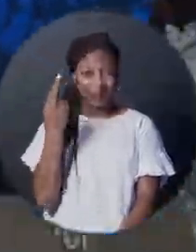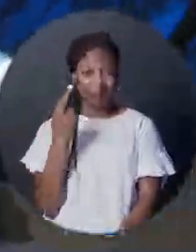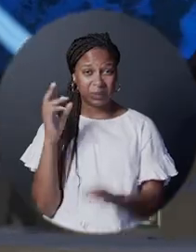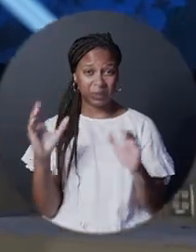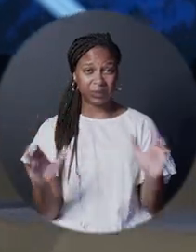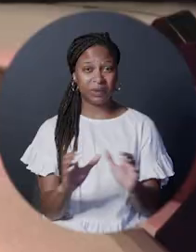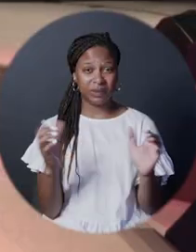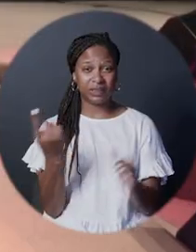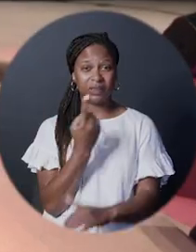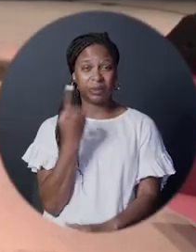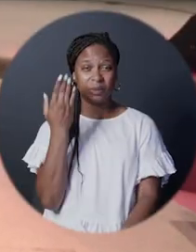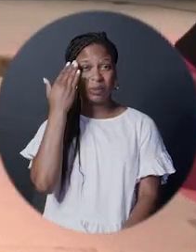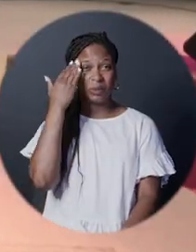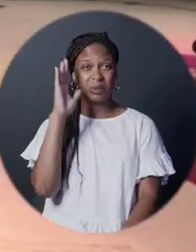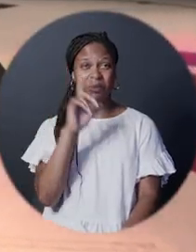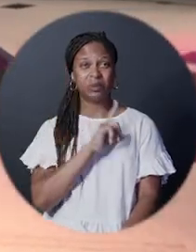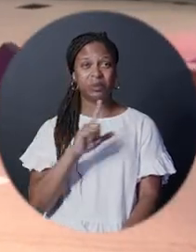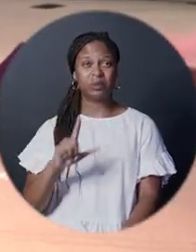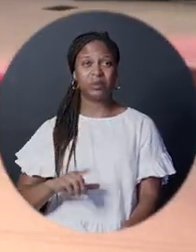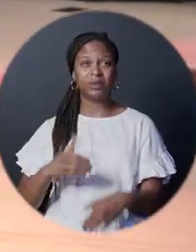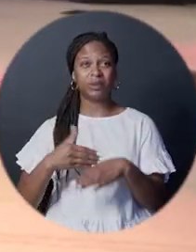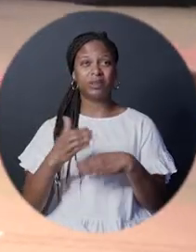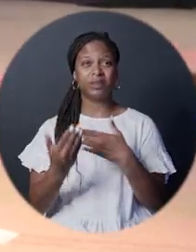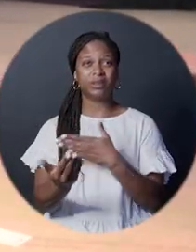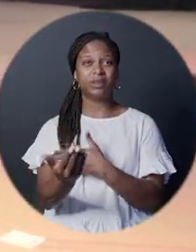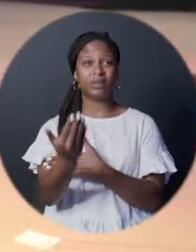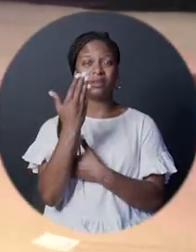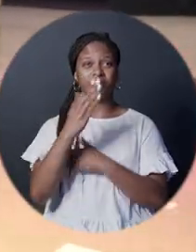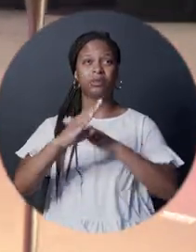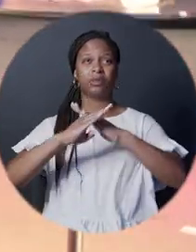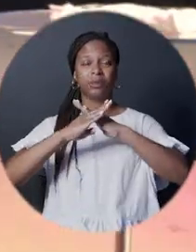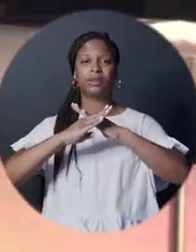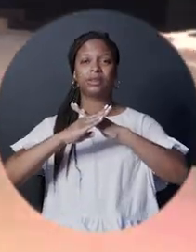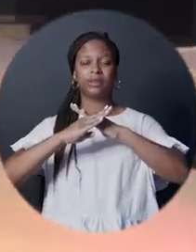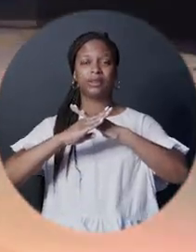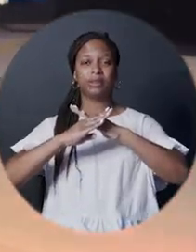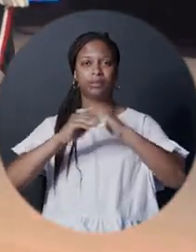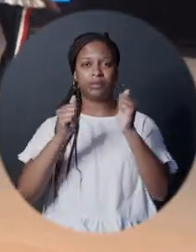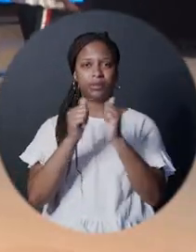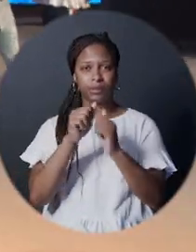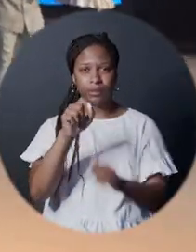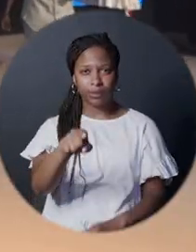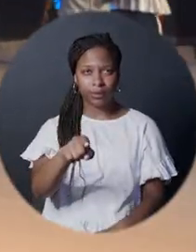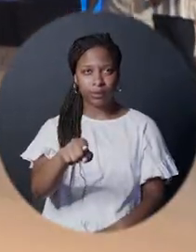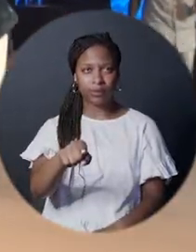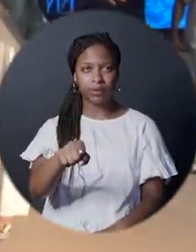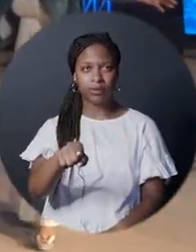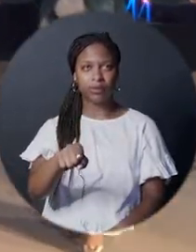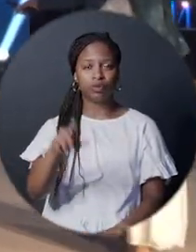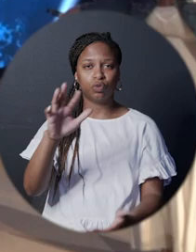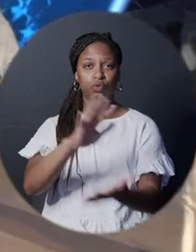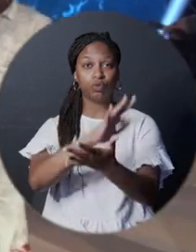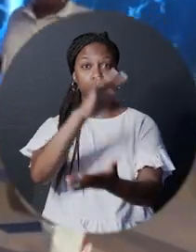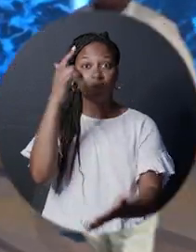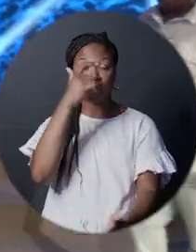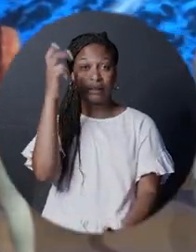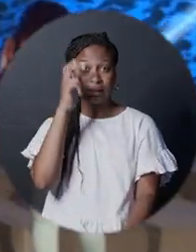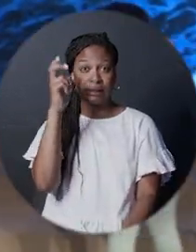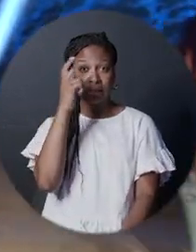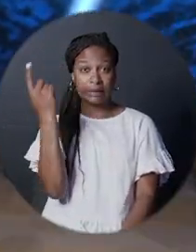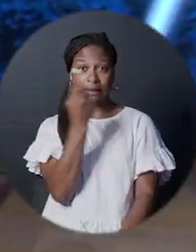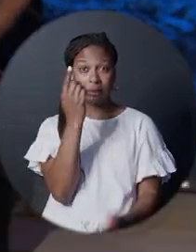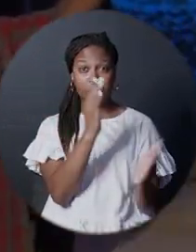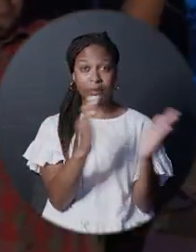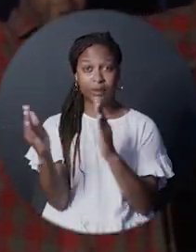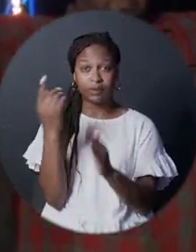See the reason why I'm doing this? If some of y'all don't know, the Lord sent me here this morning to prevent an attack on you. He sent me over here with a